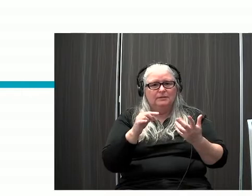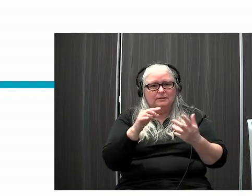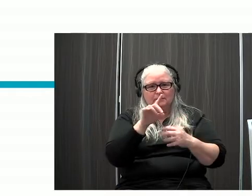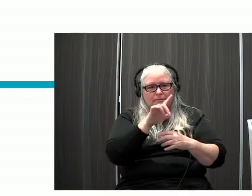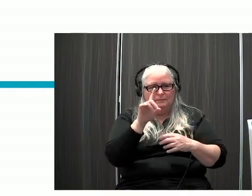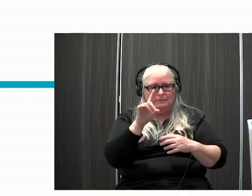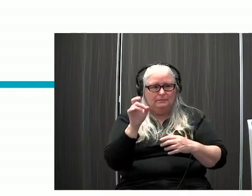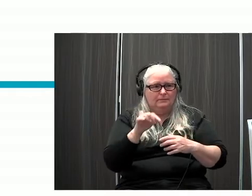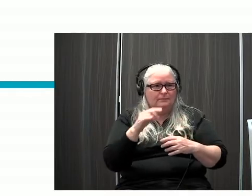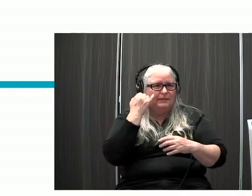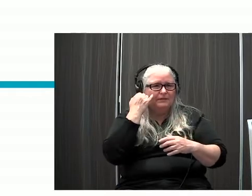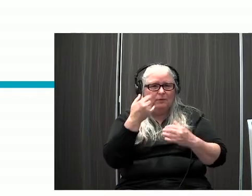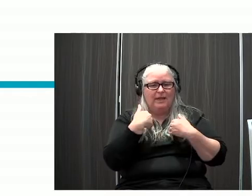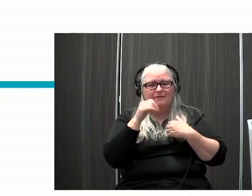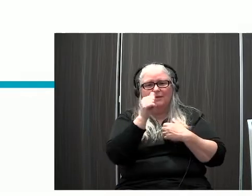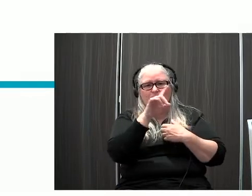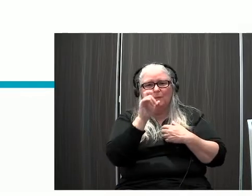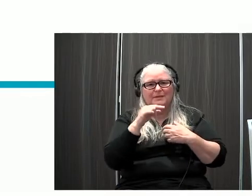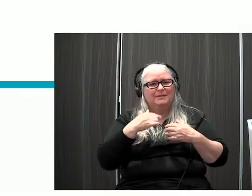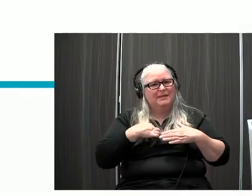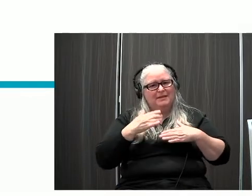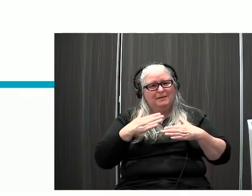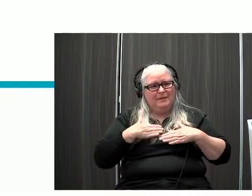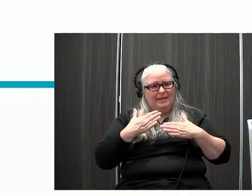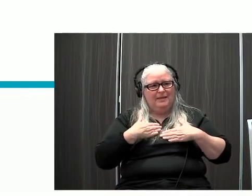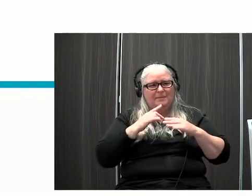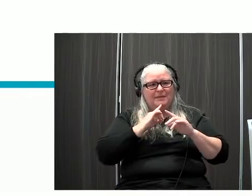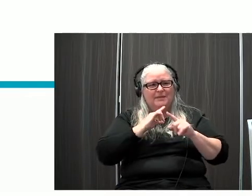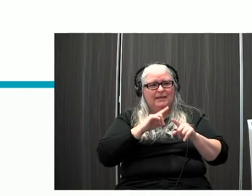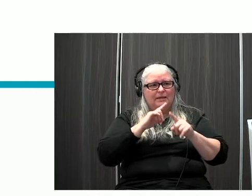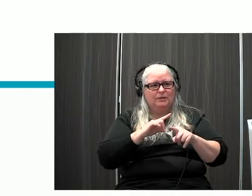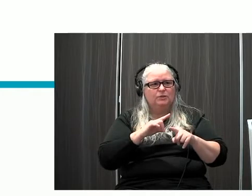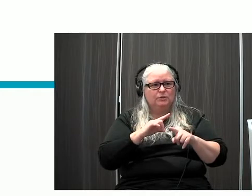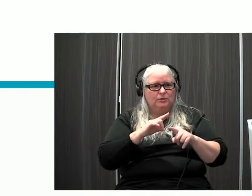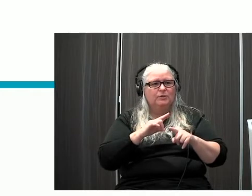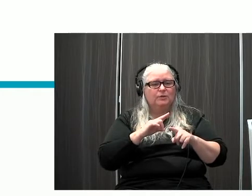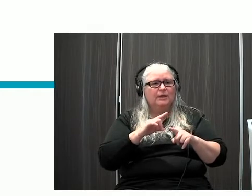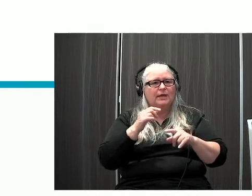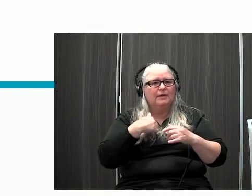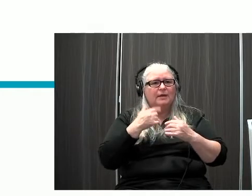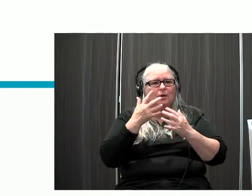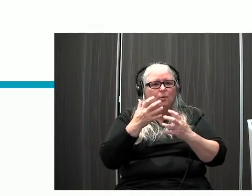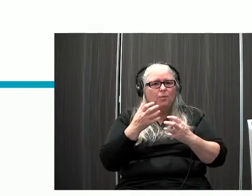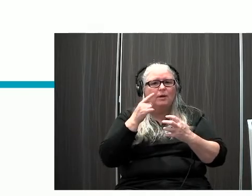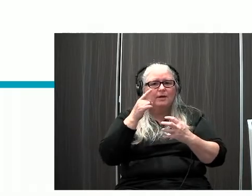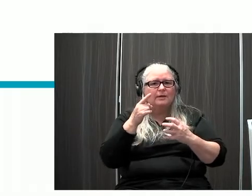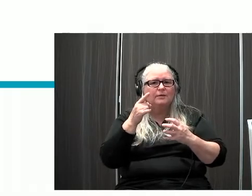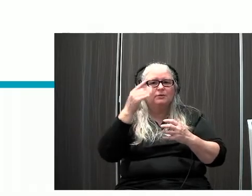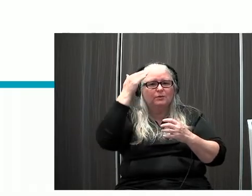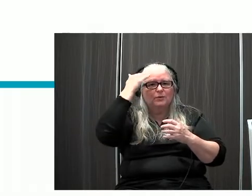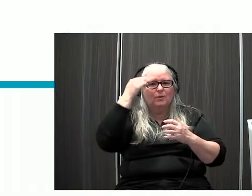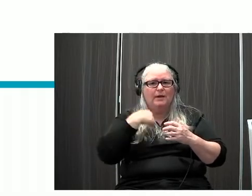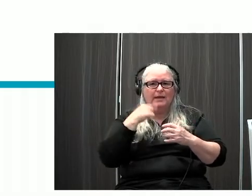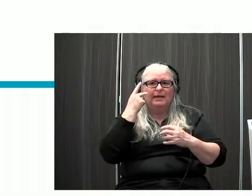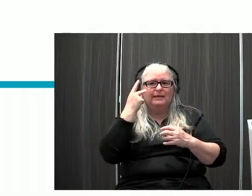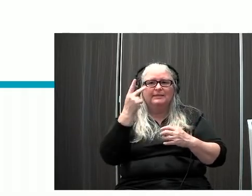needs. So any question that you have, I'm happy to answer. And I also want to make it known that I see the